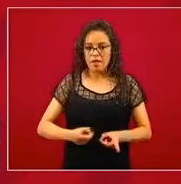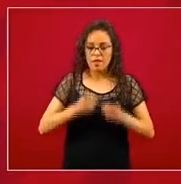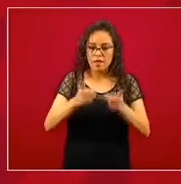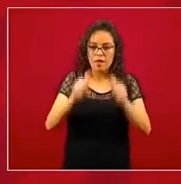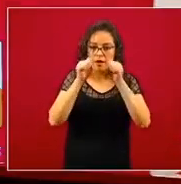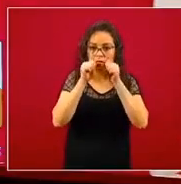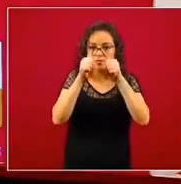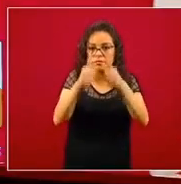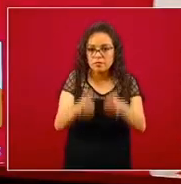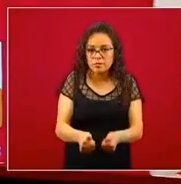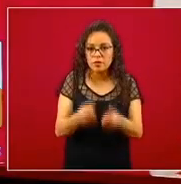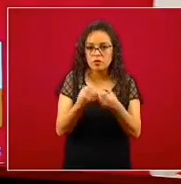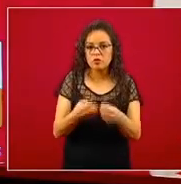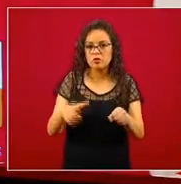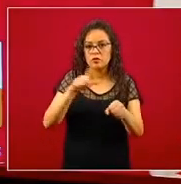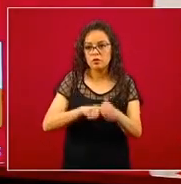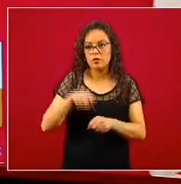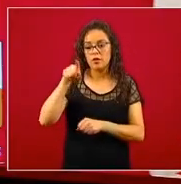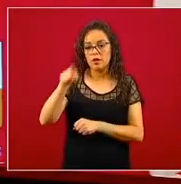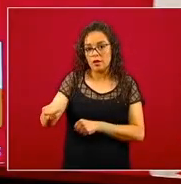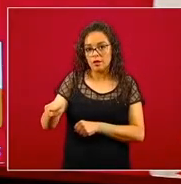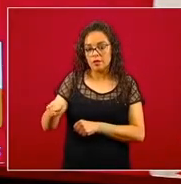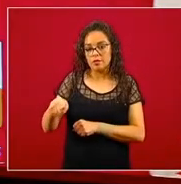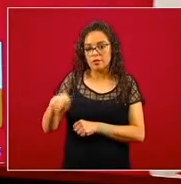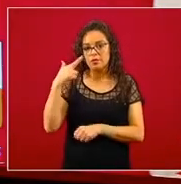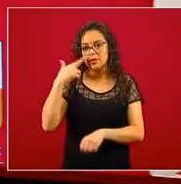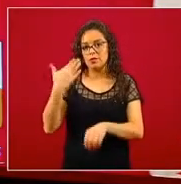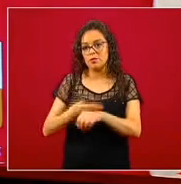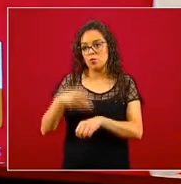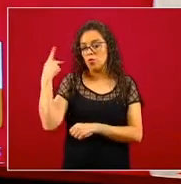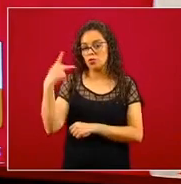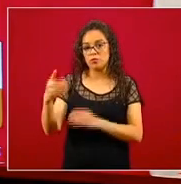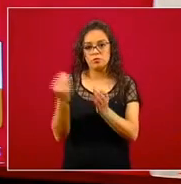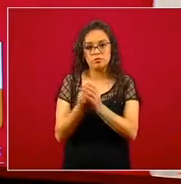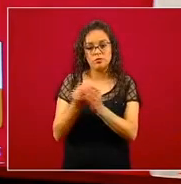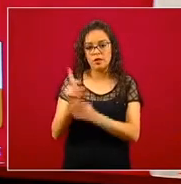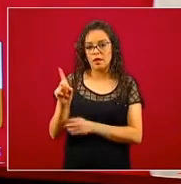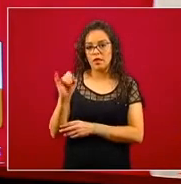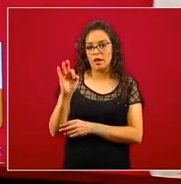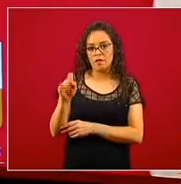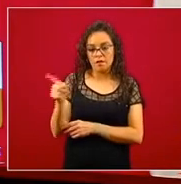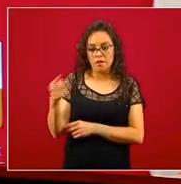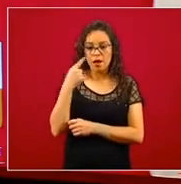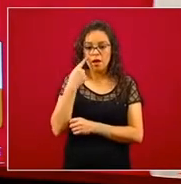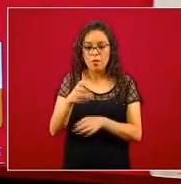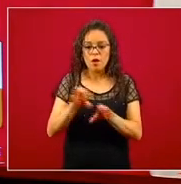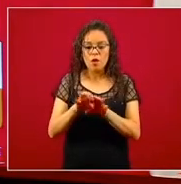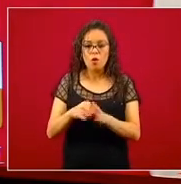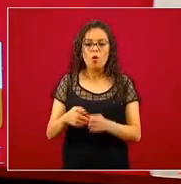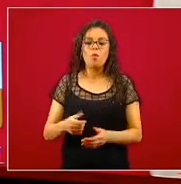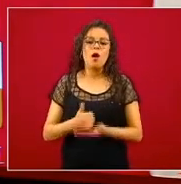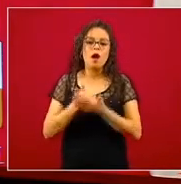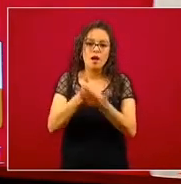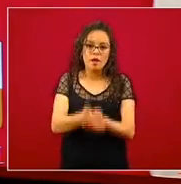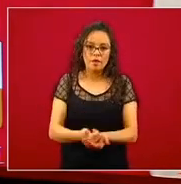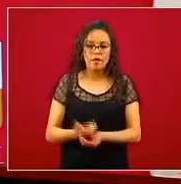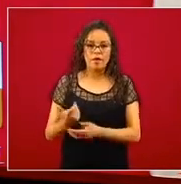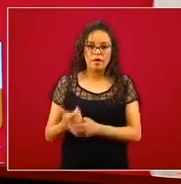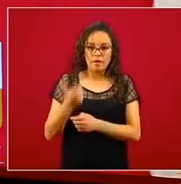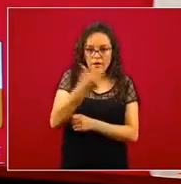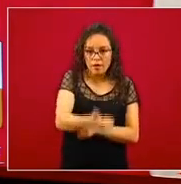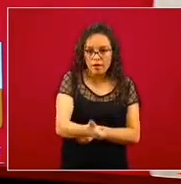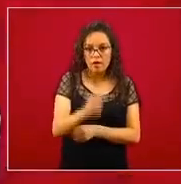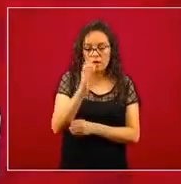government. We have municipal and state mechanisms. The Institute of Family Development, DIF in